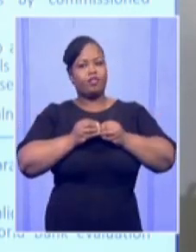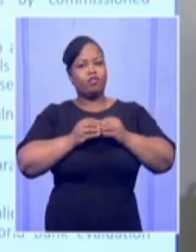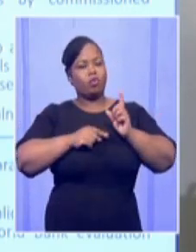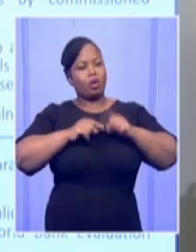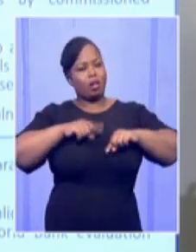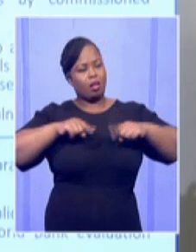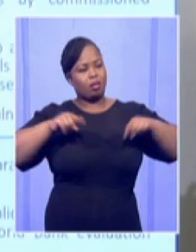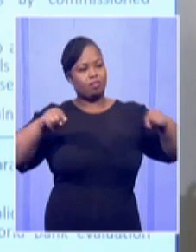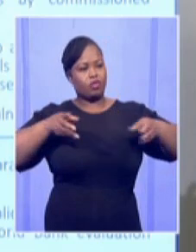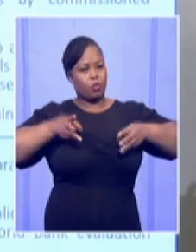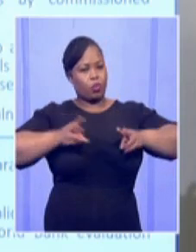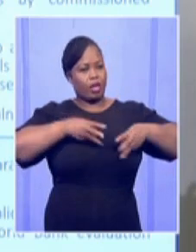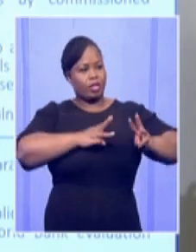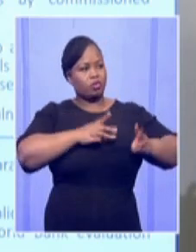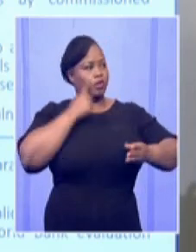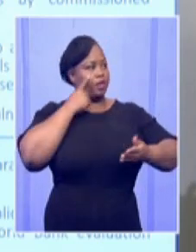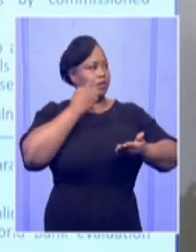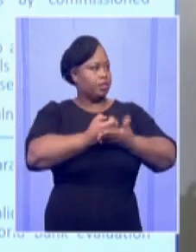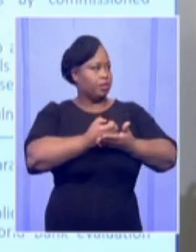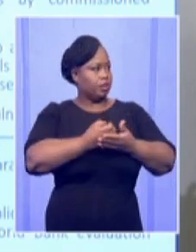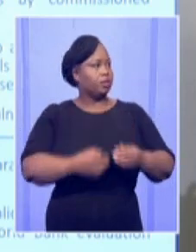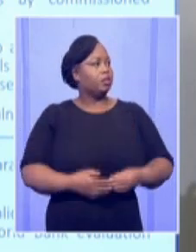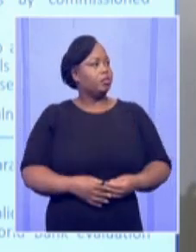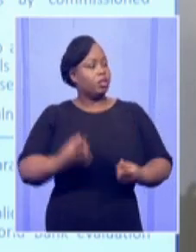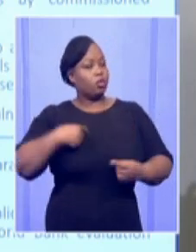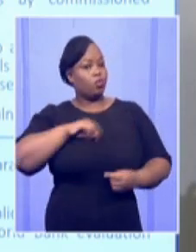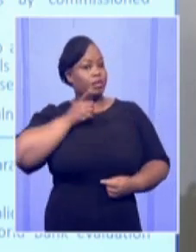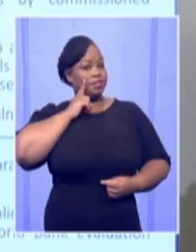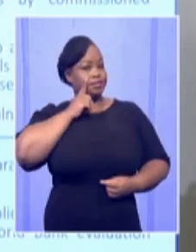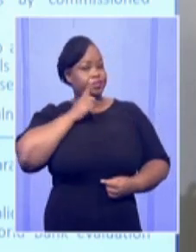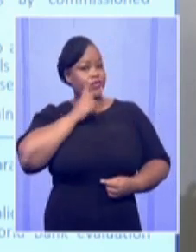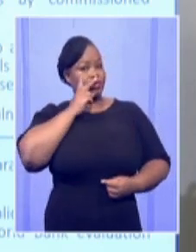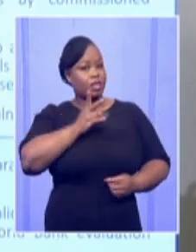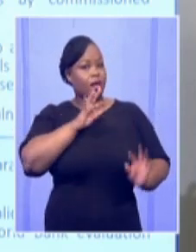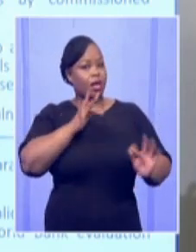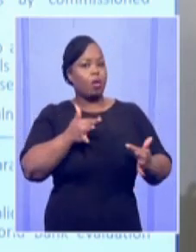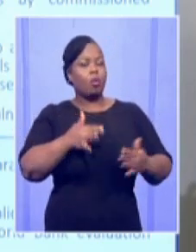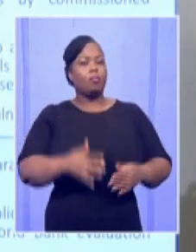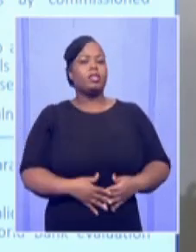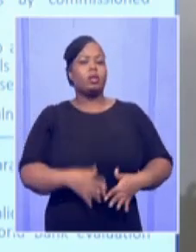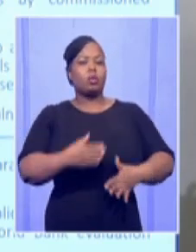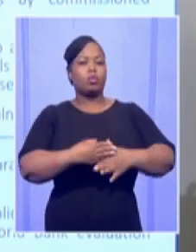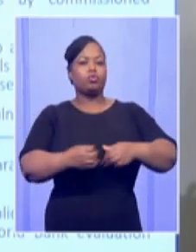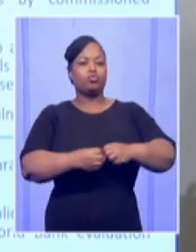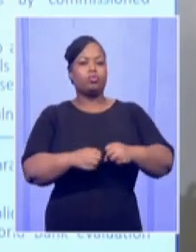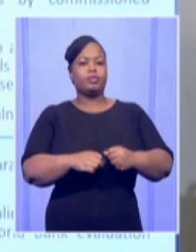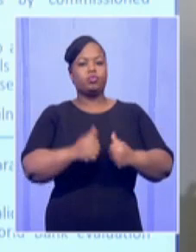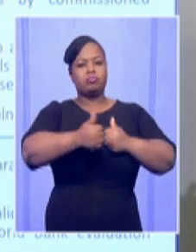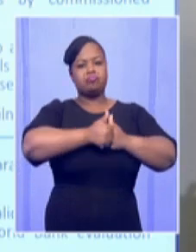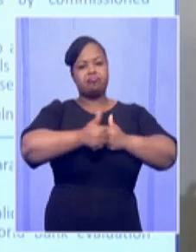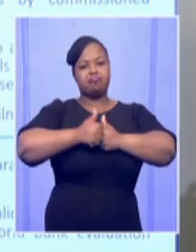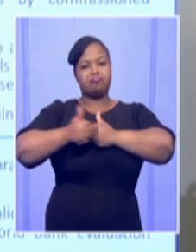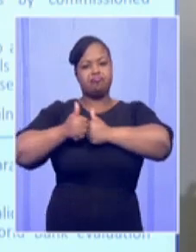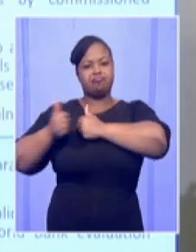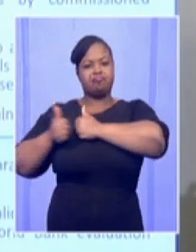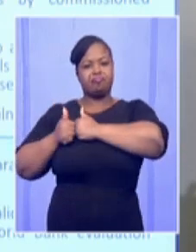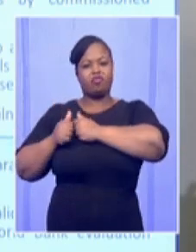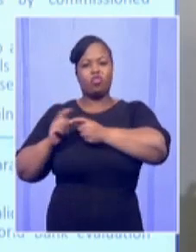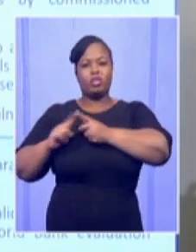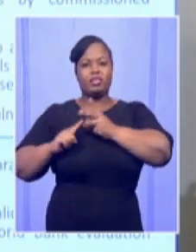various forms of evidence, and it has been tested through validation workshops with stakeholders of relevant